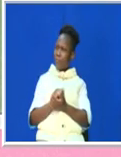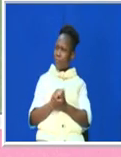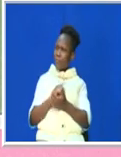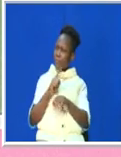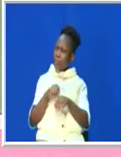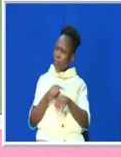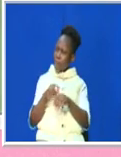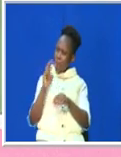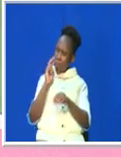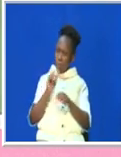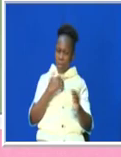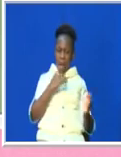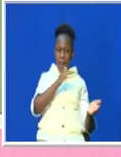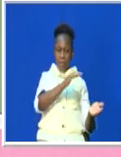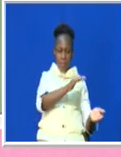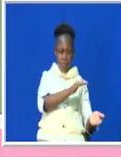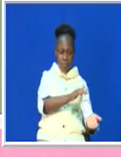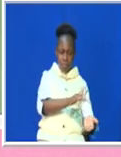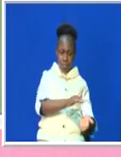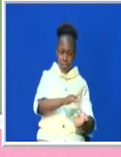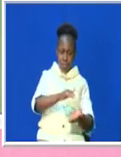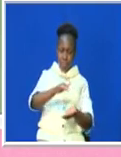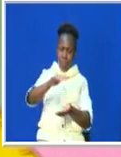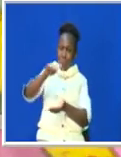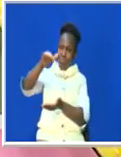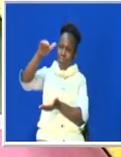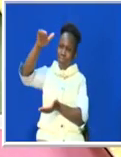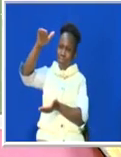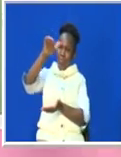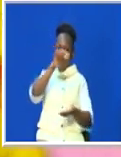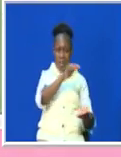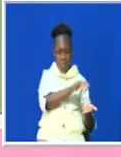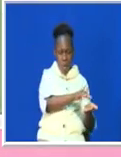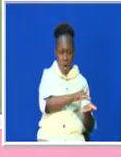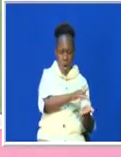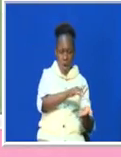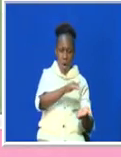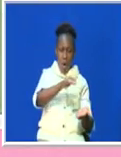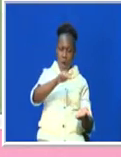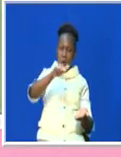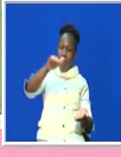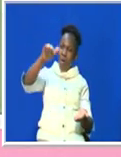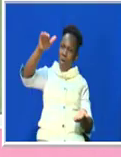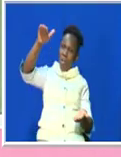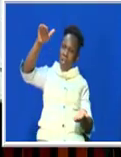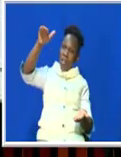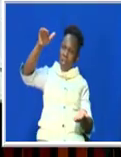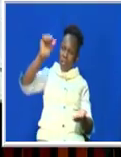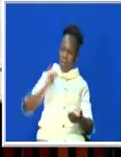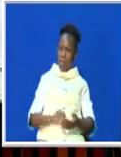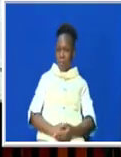look, I have ordered from the smallest to the largest